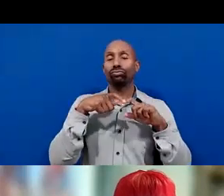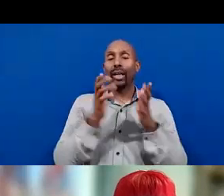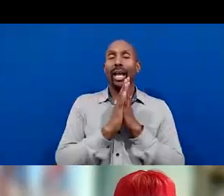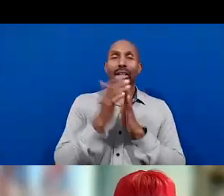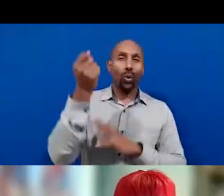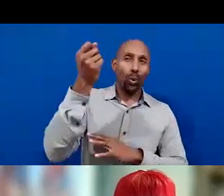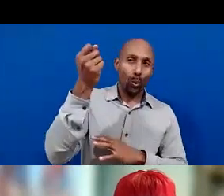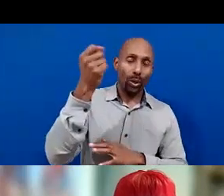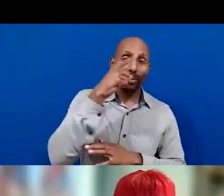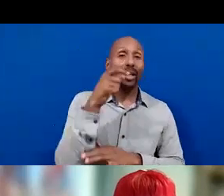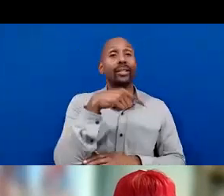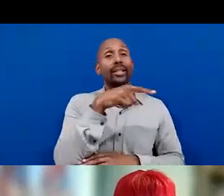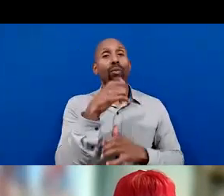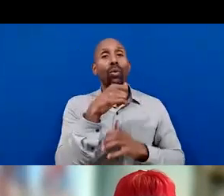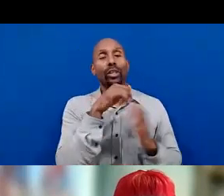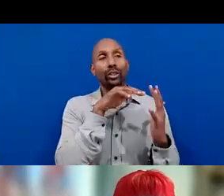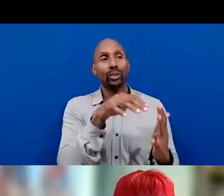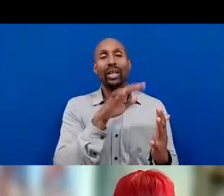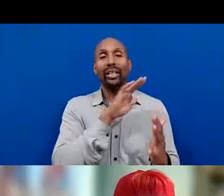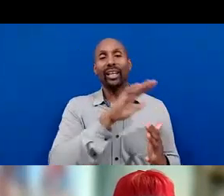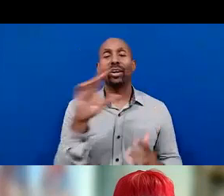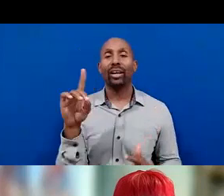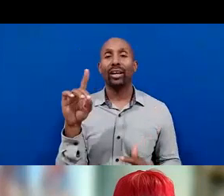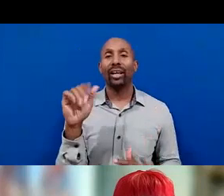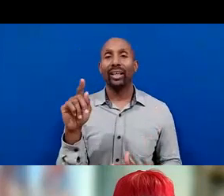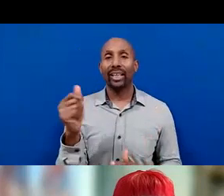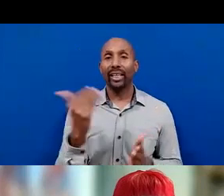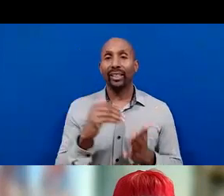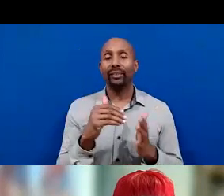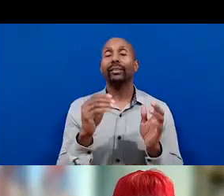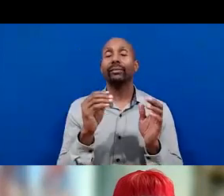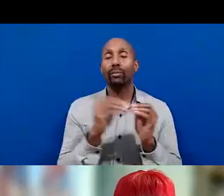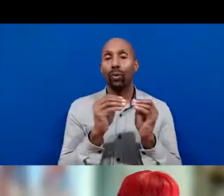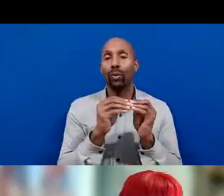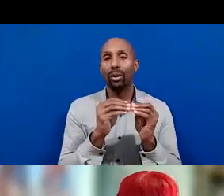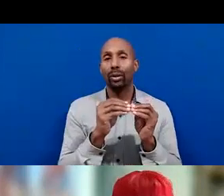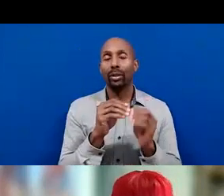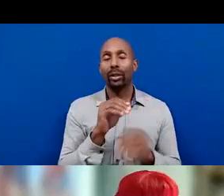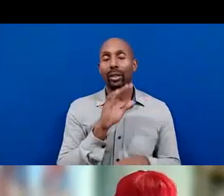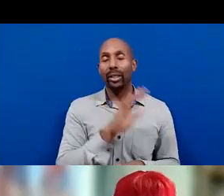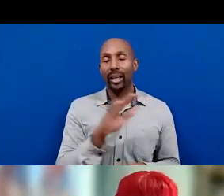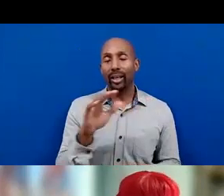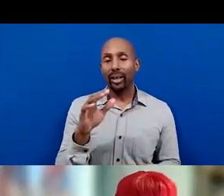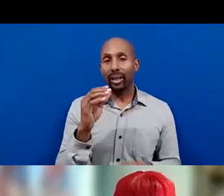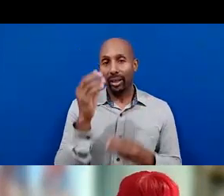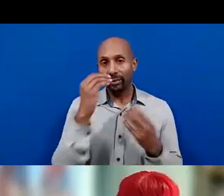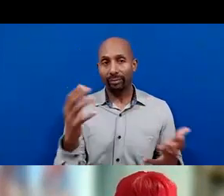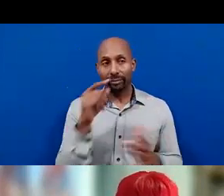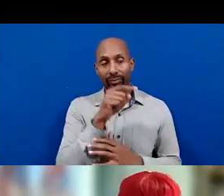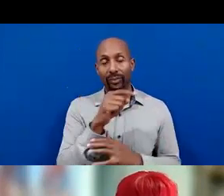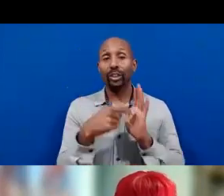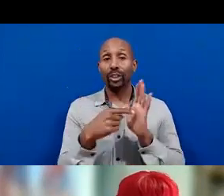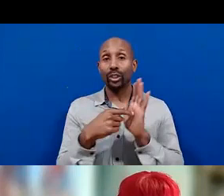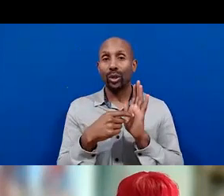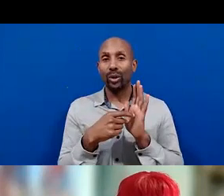they wanted to look at their data, and their data showed that it was about 30 to